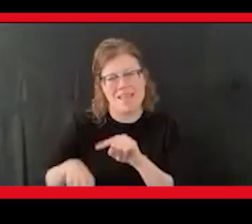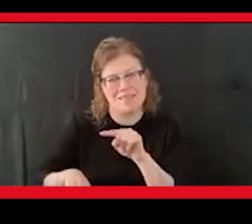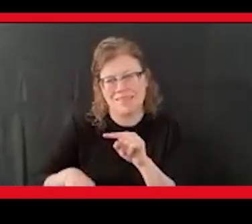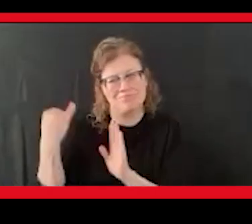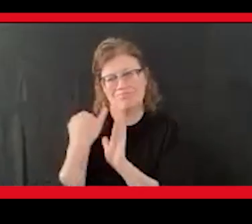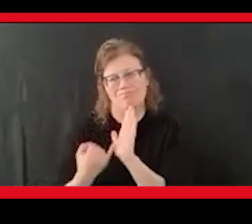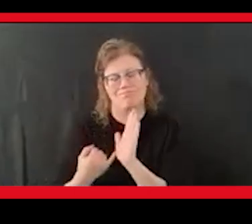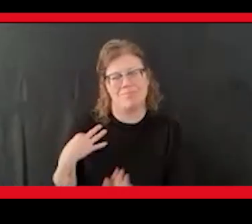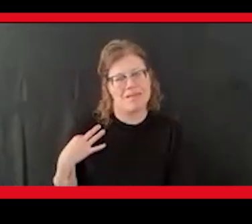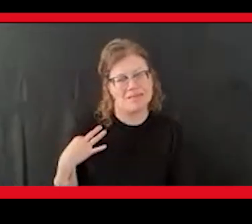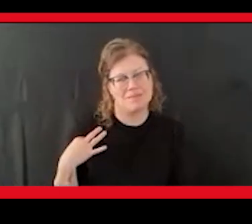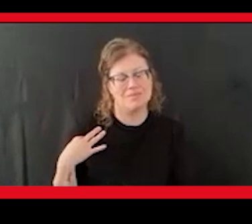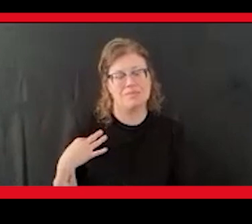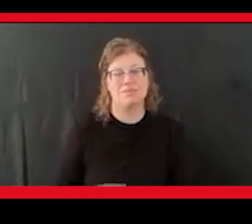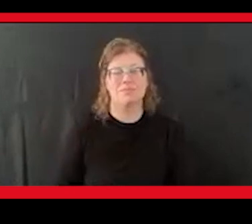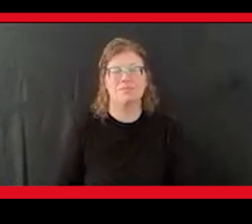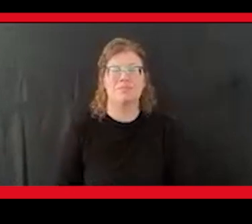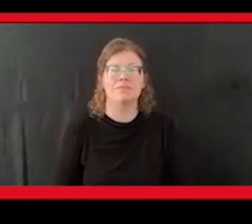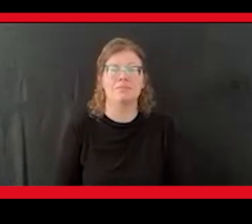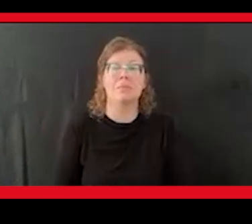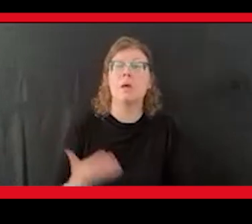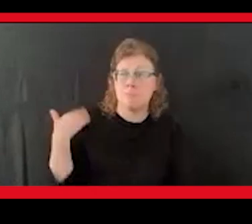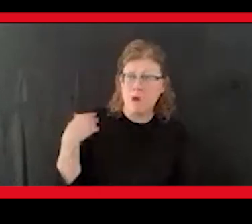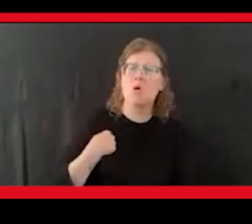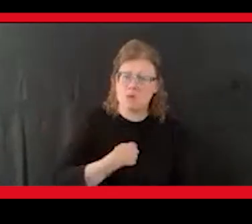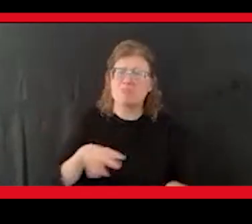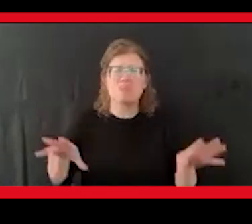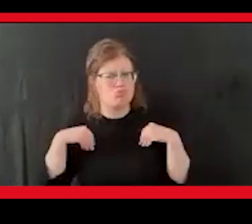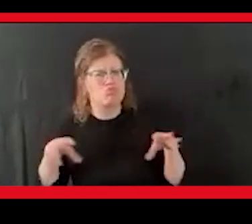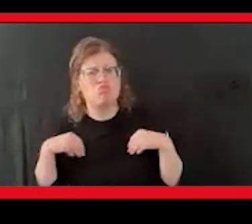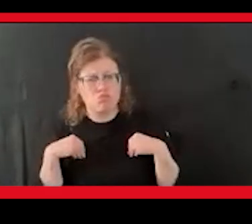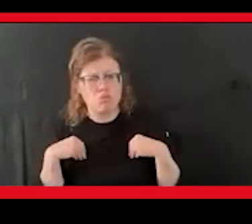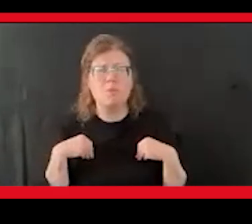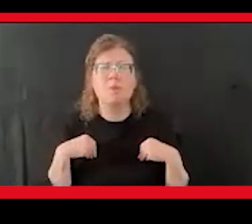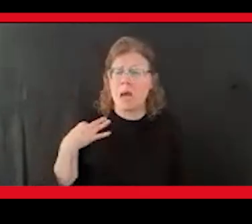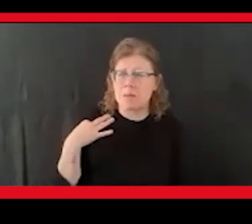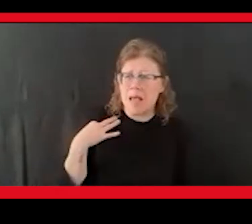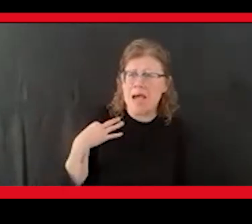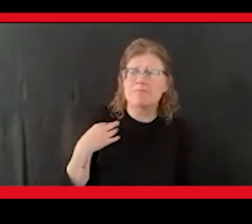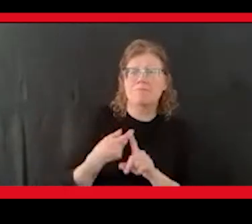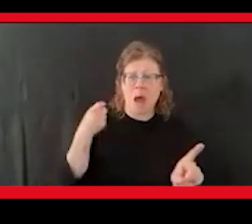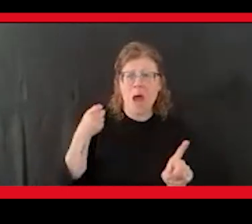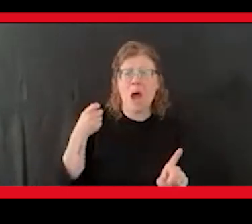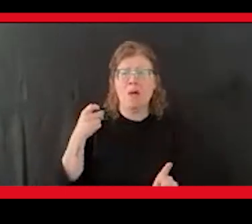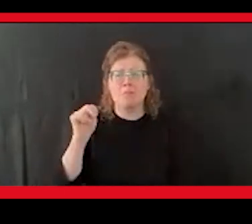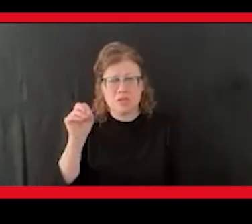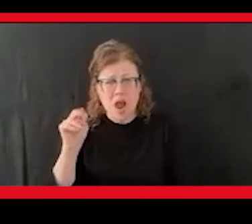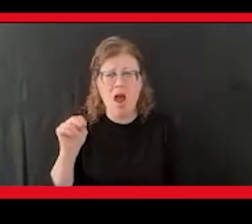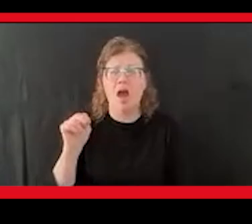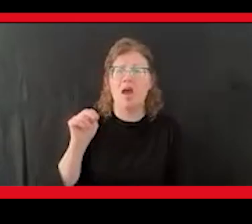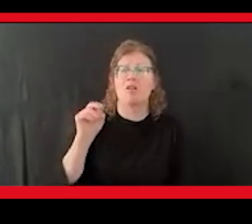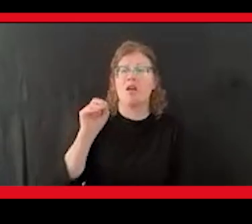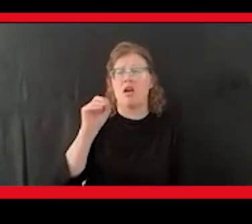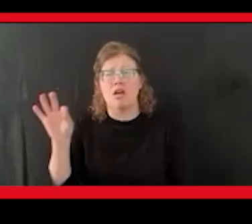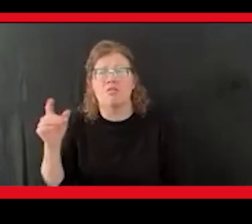communities, and other arts organizations. However, we no longer accept applications from organizations whose